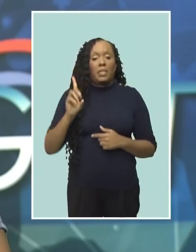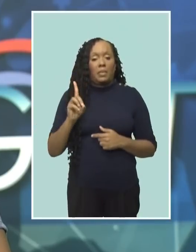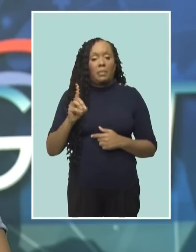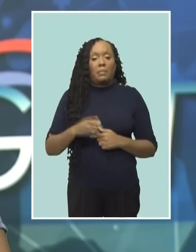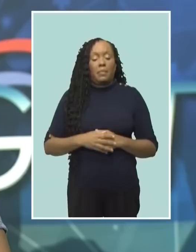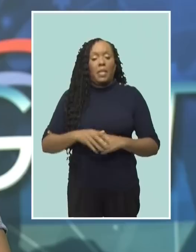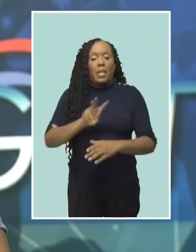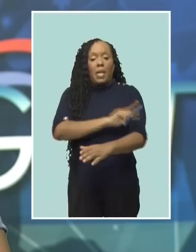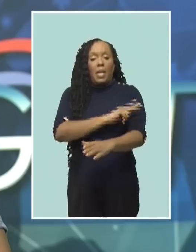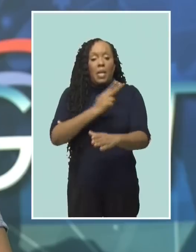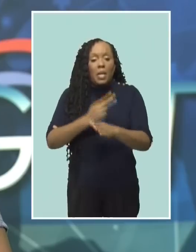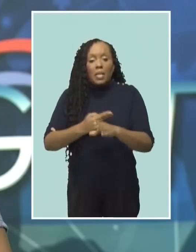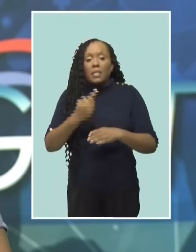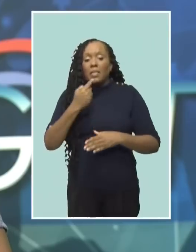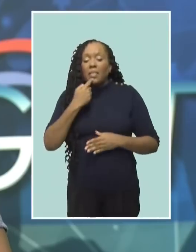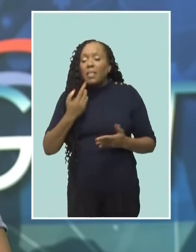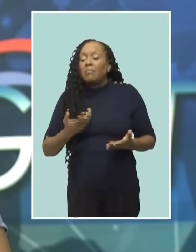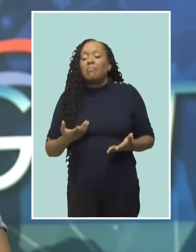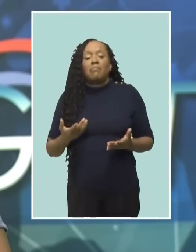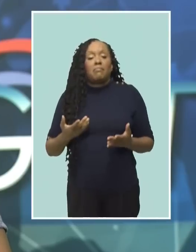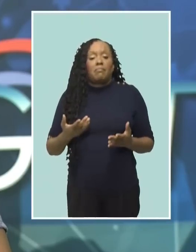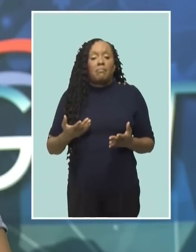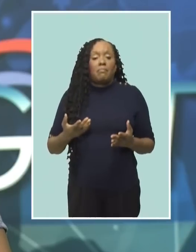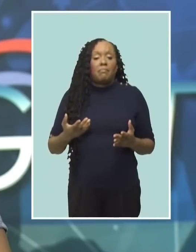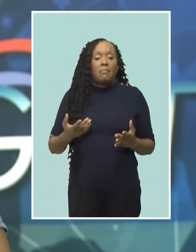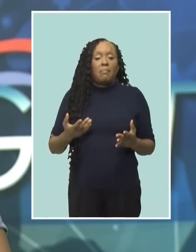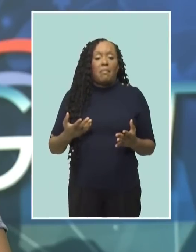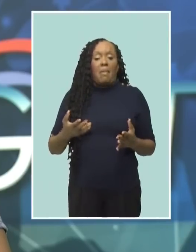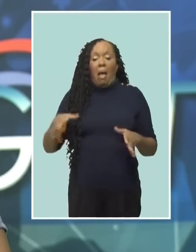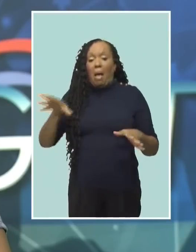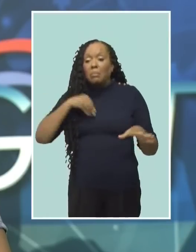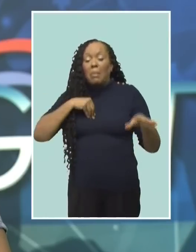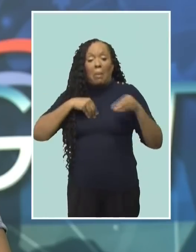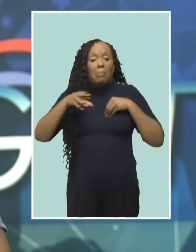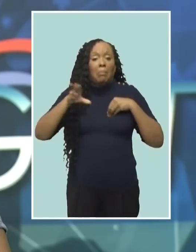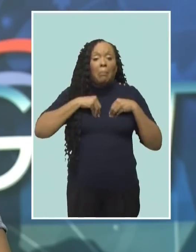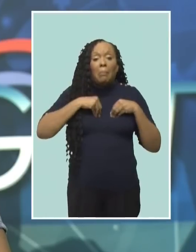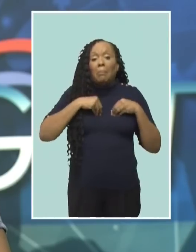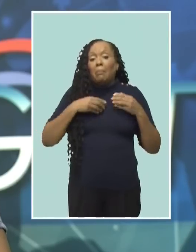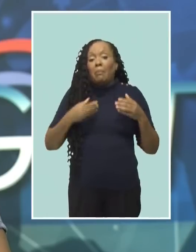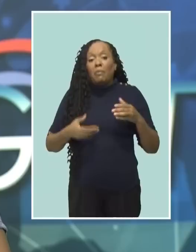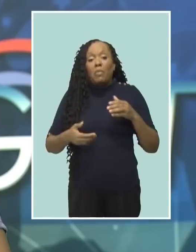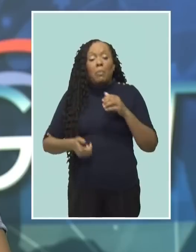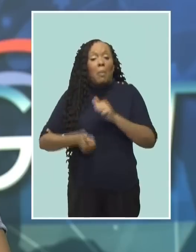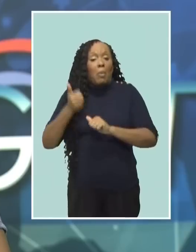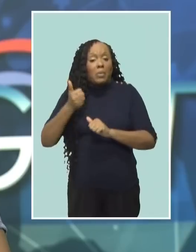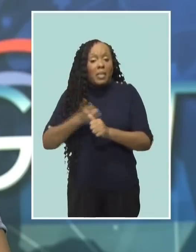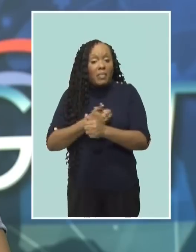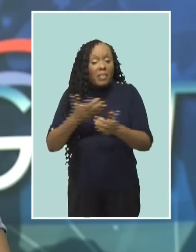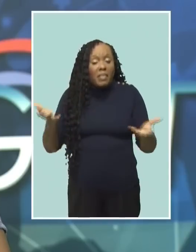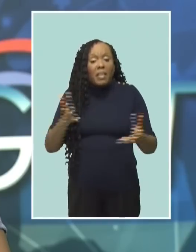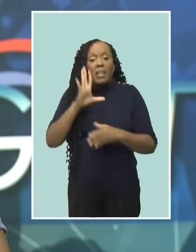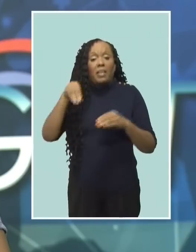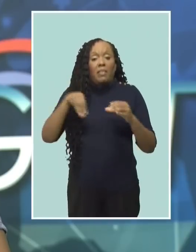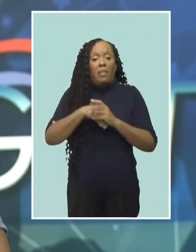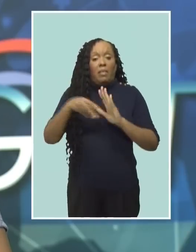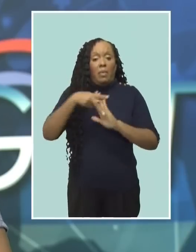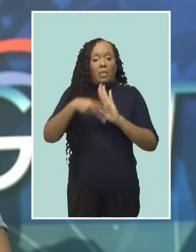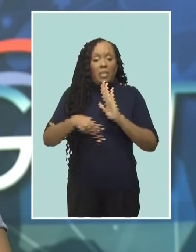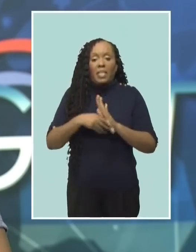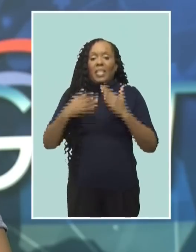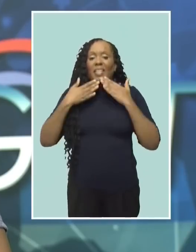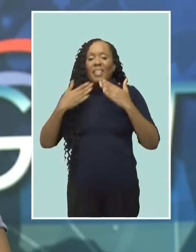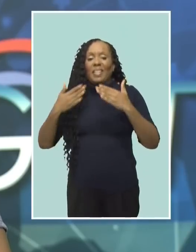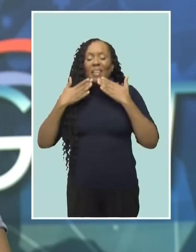with disabilities. Minister Humphrey says there was no pushback on most of what was outlined in the national policy.